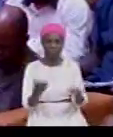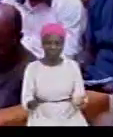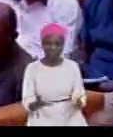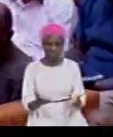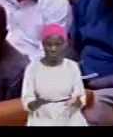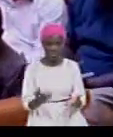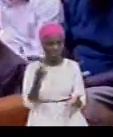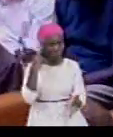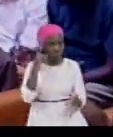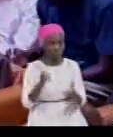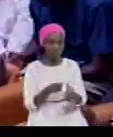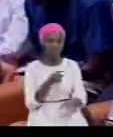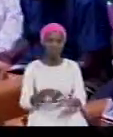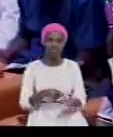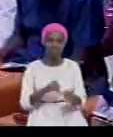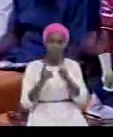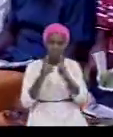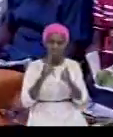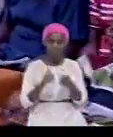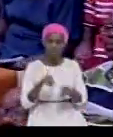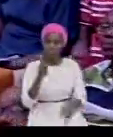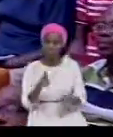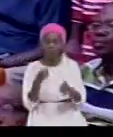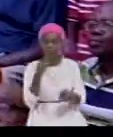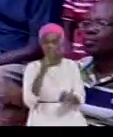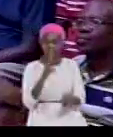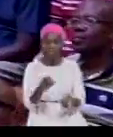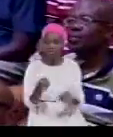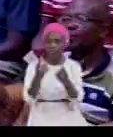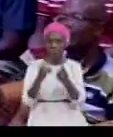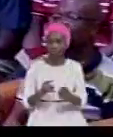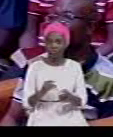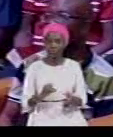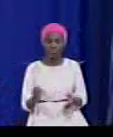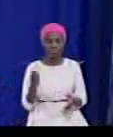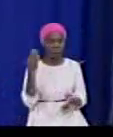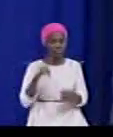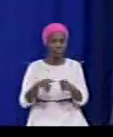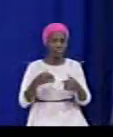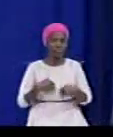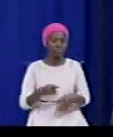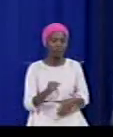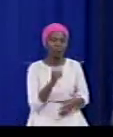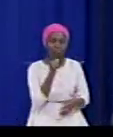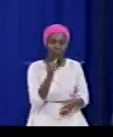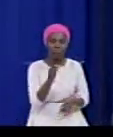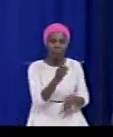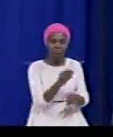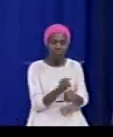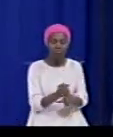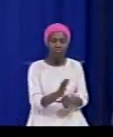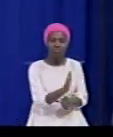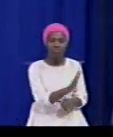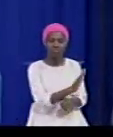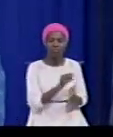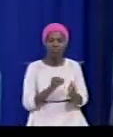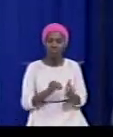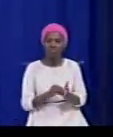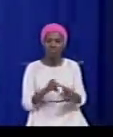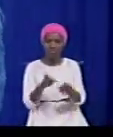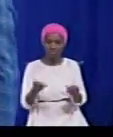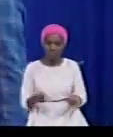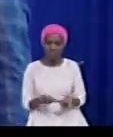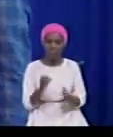I'm talking to people who have been coming, but they have not taken the decision so that this wonder will start in their